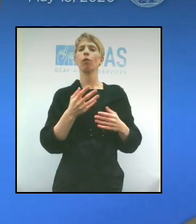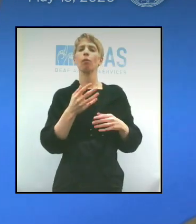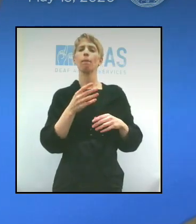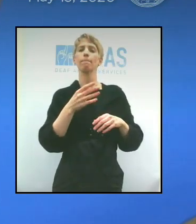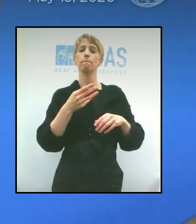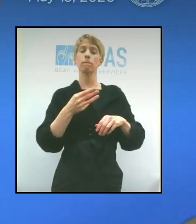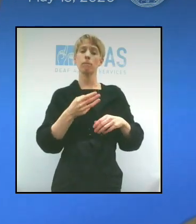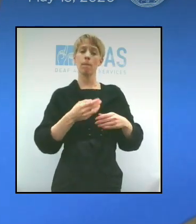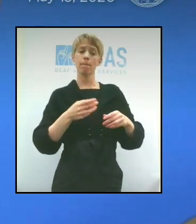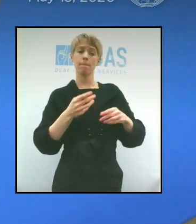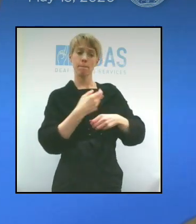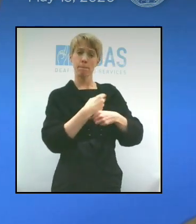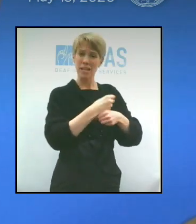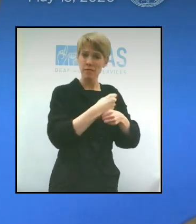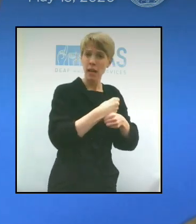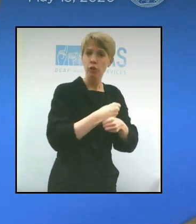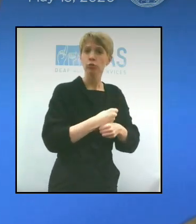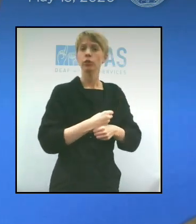retail areas.